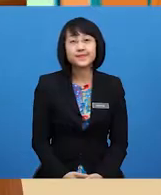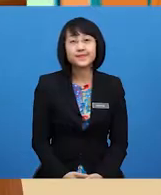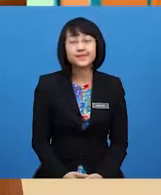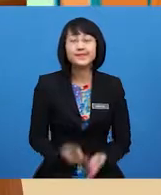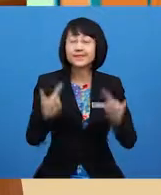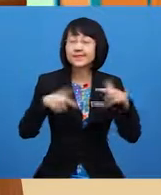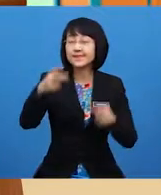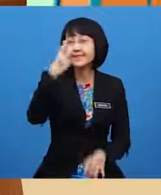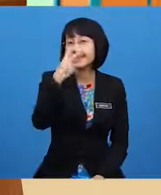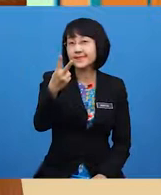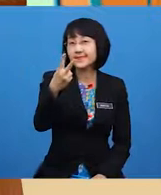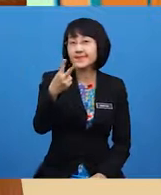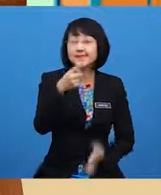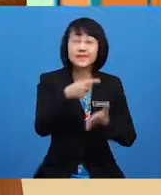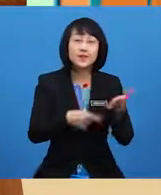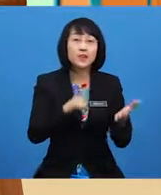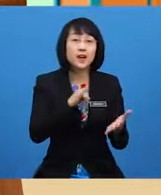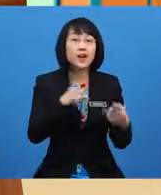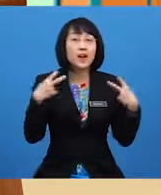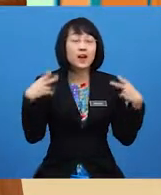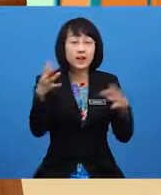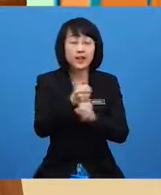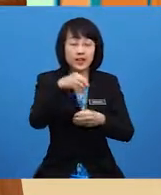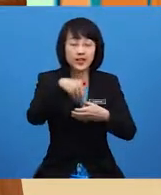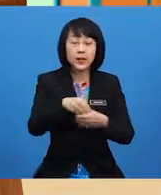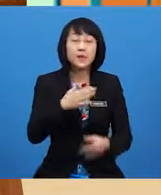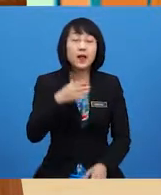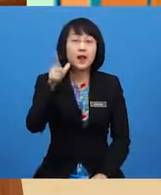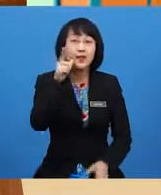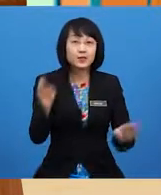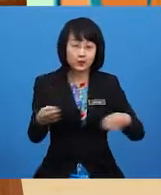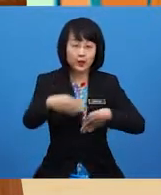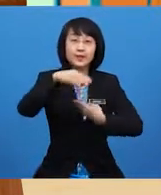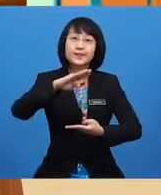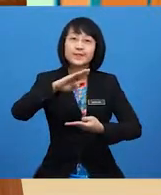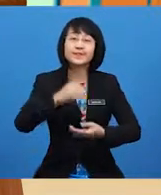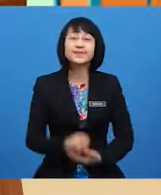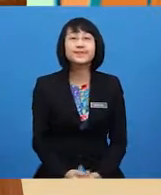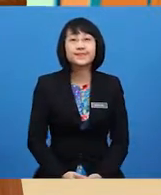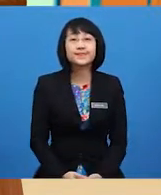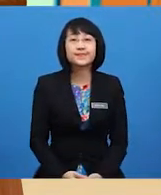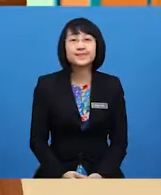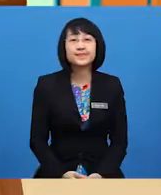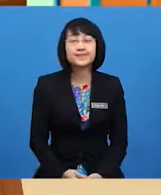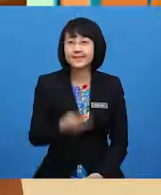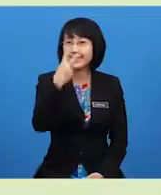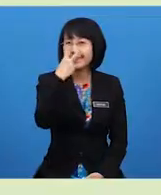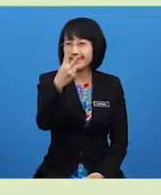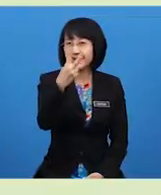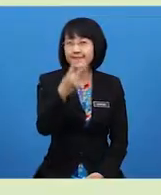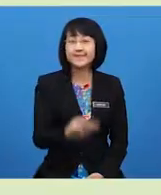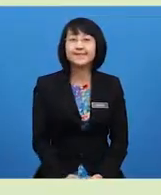Let's see what I've got in my lunchbox, shall we? Now look at that.